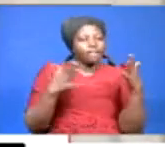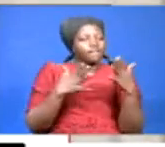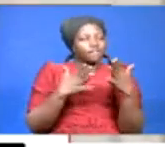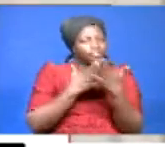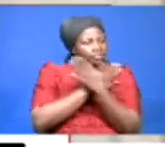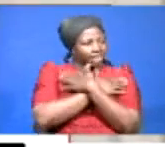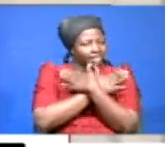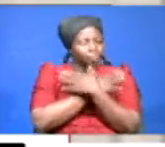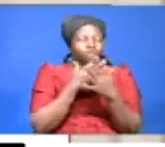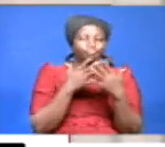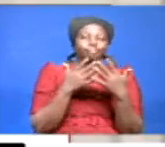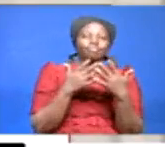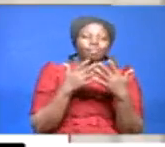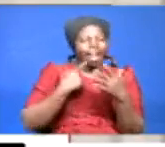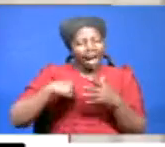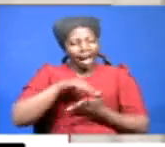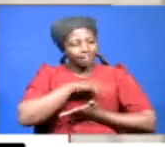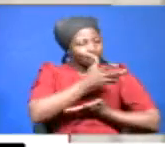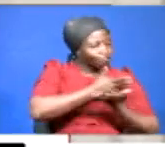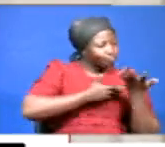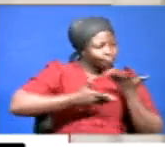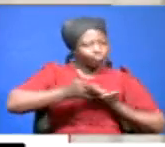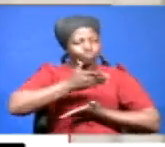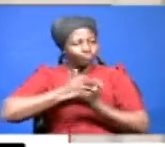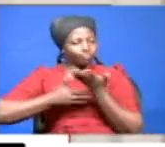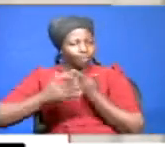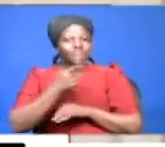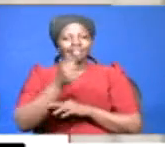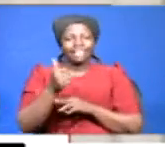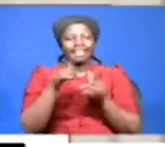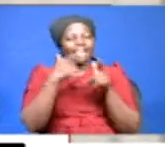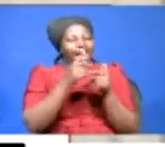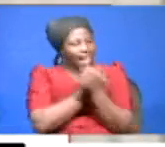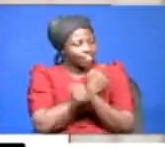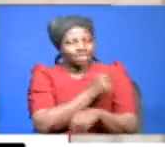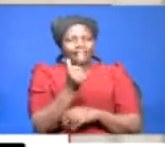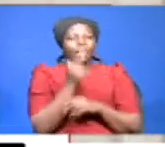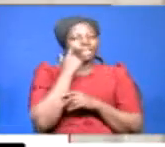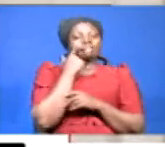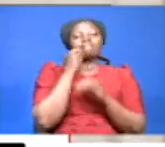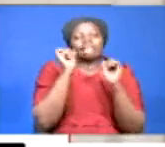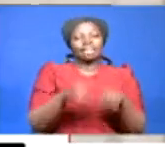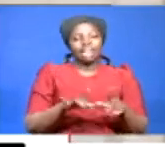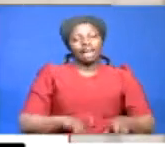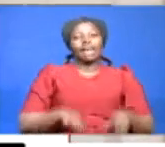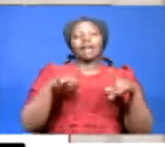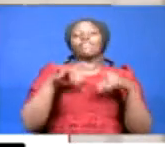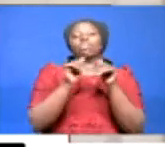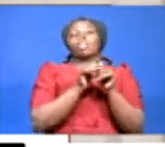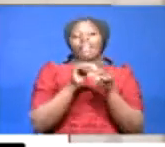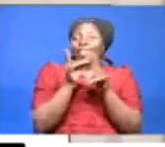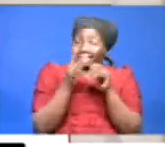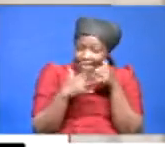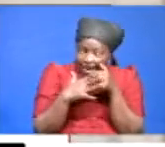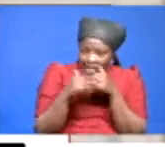We courted each other. Na tukapendana, tukaona tunaweza ishi pamoja. On the 9th of August, a